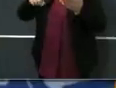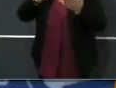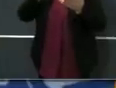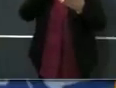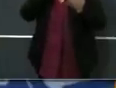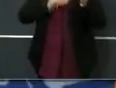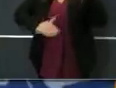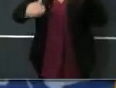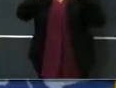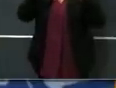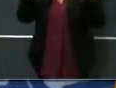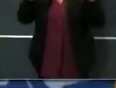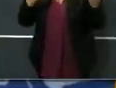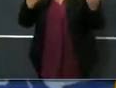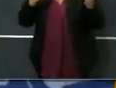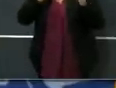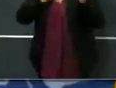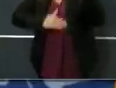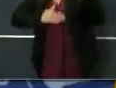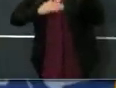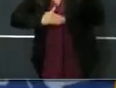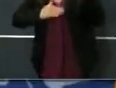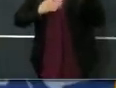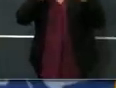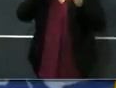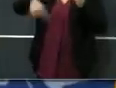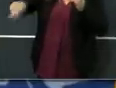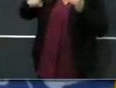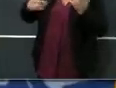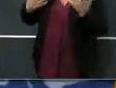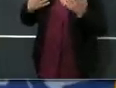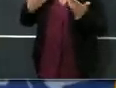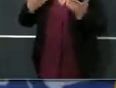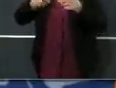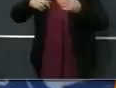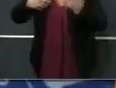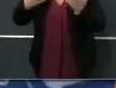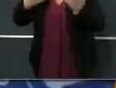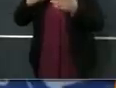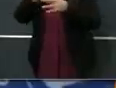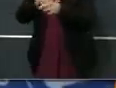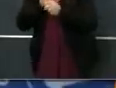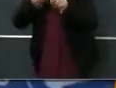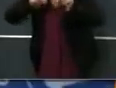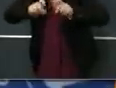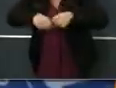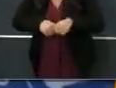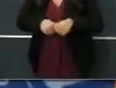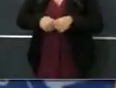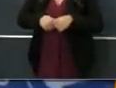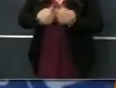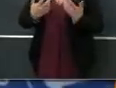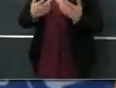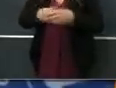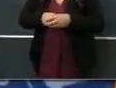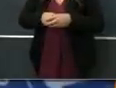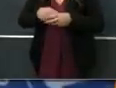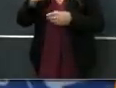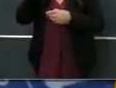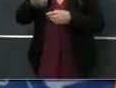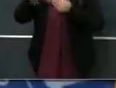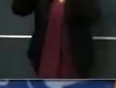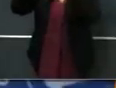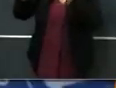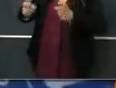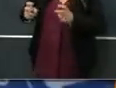that exist when people do seek care. It relates to issues that are related to testing. And every step along the way, we're looking very carefully at these issues to